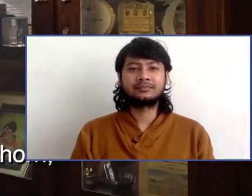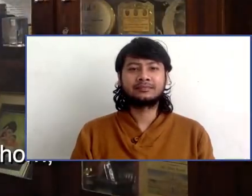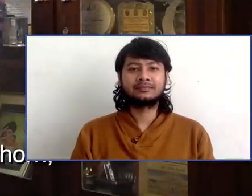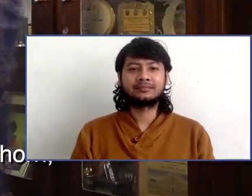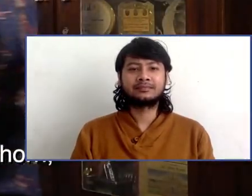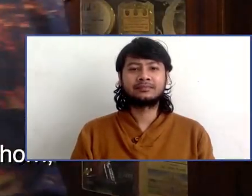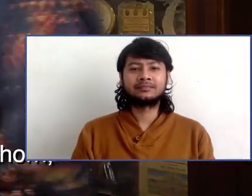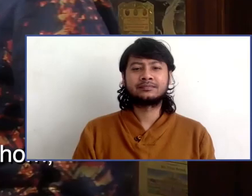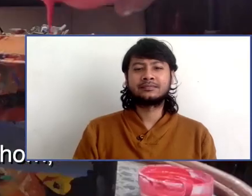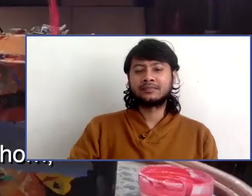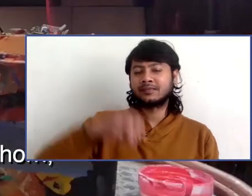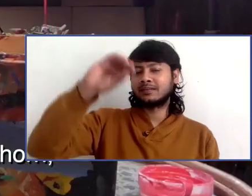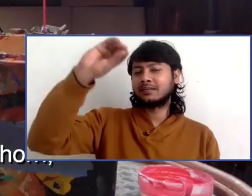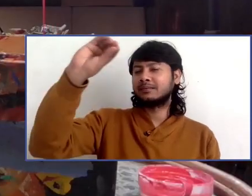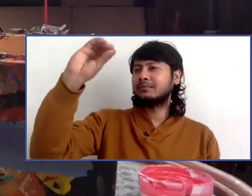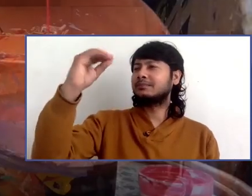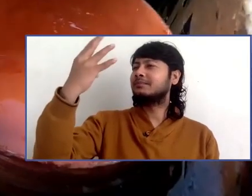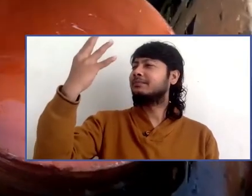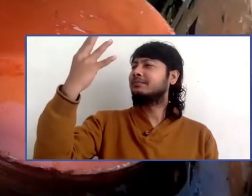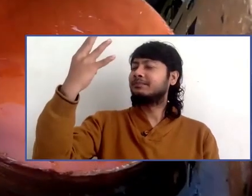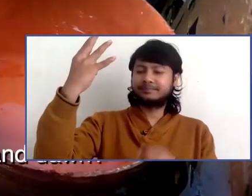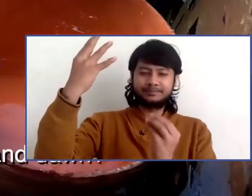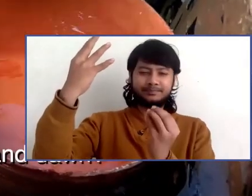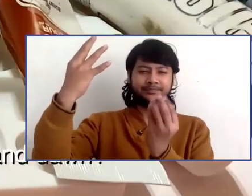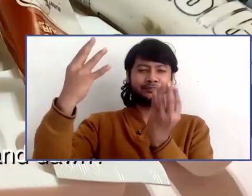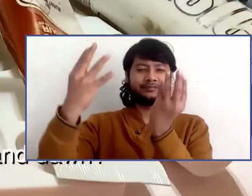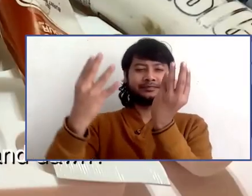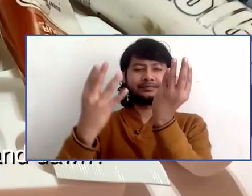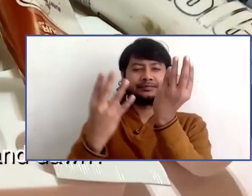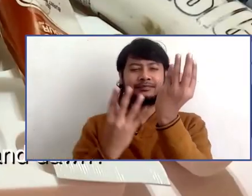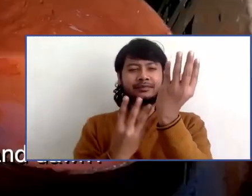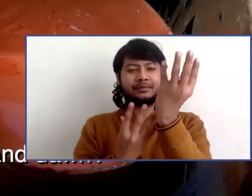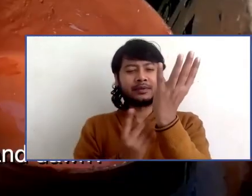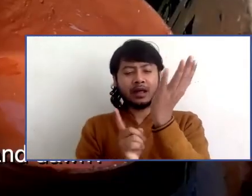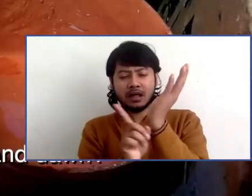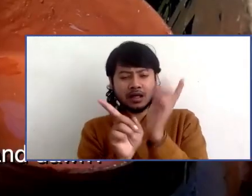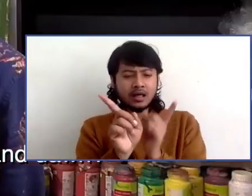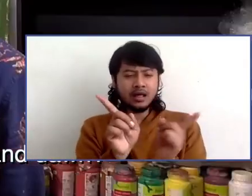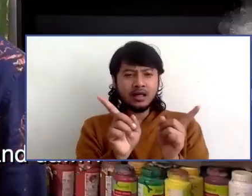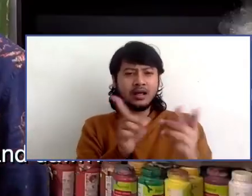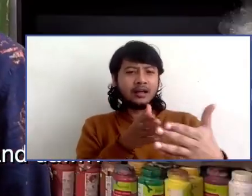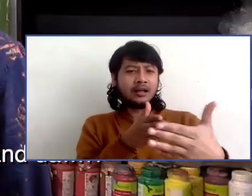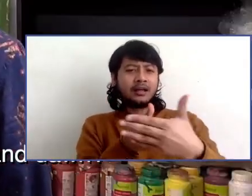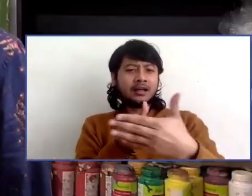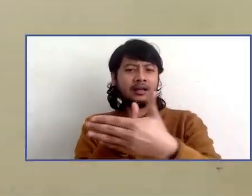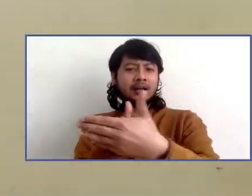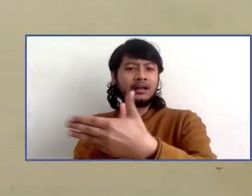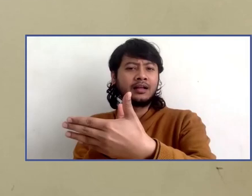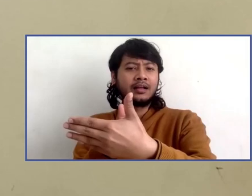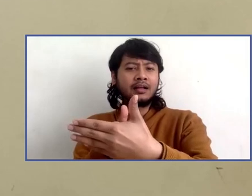Blooming amidst many a thorn. How do you smile every night and dawn?